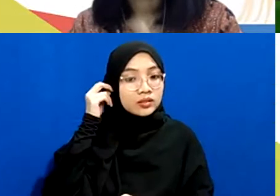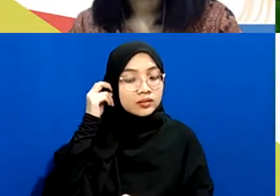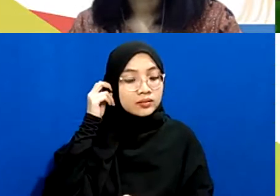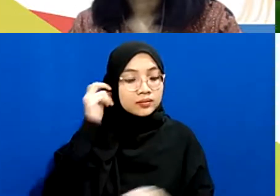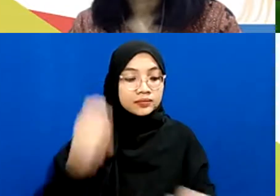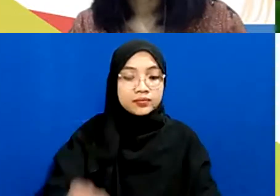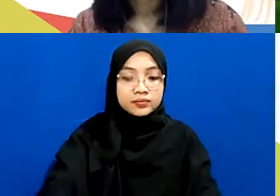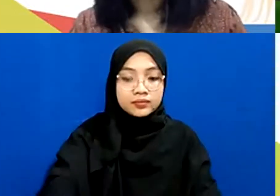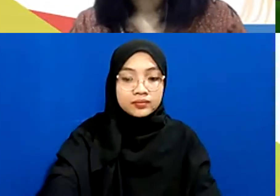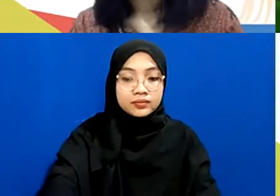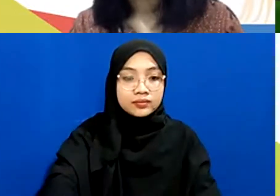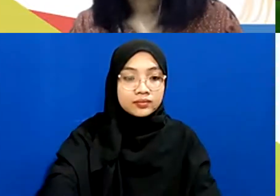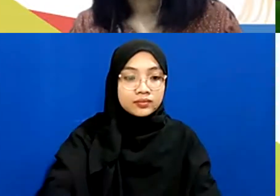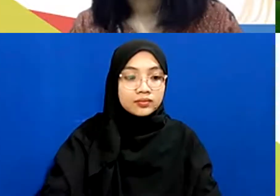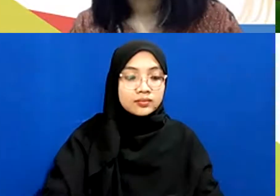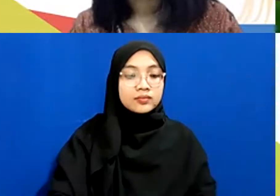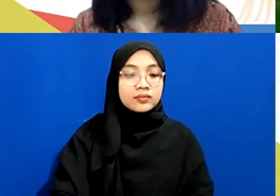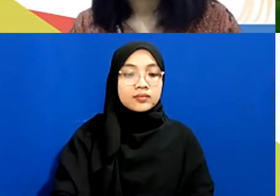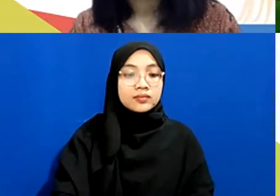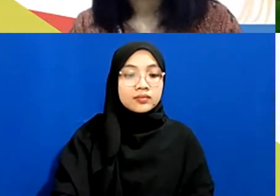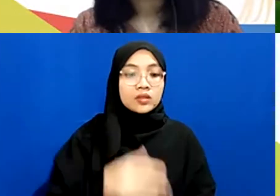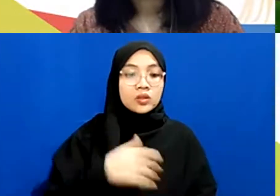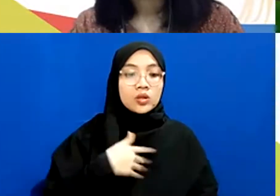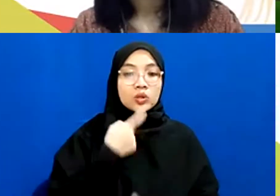I will share my screen.